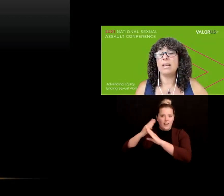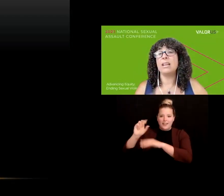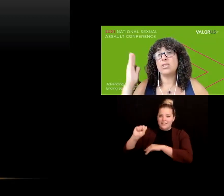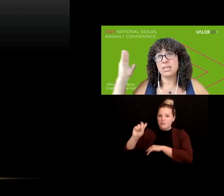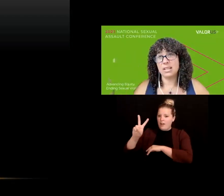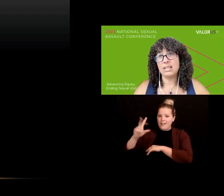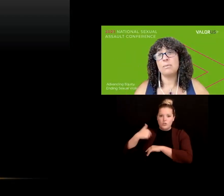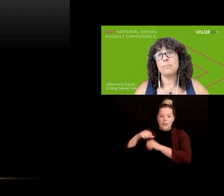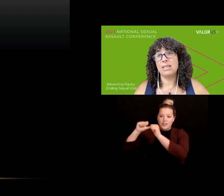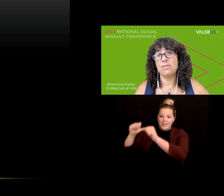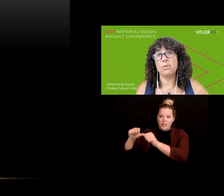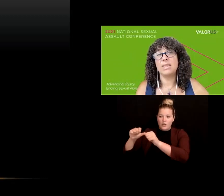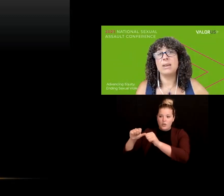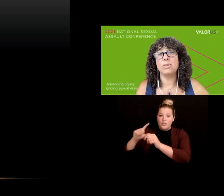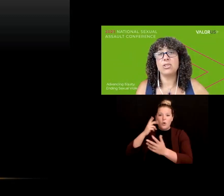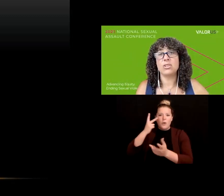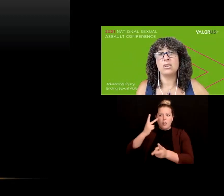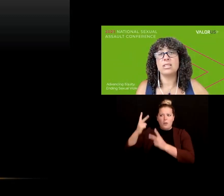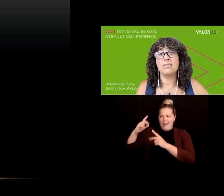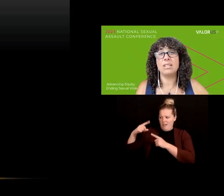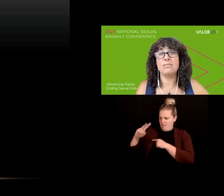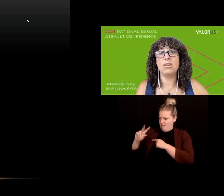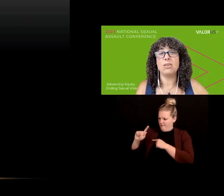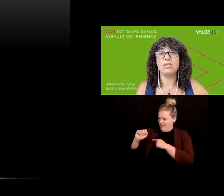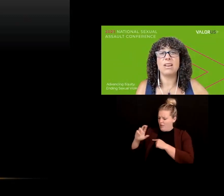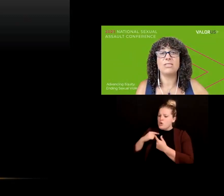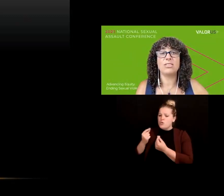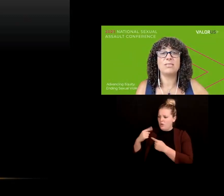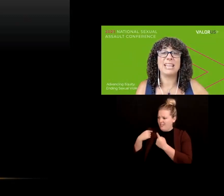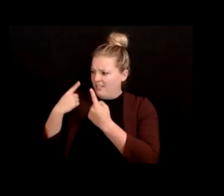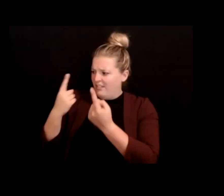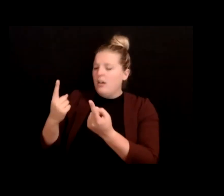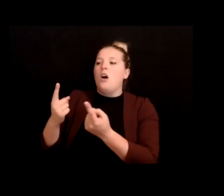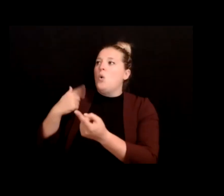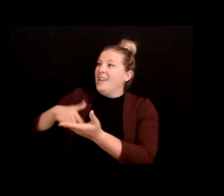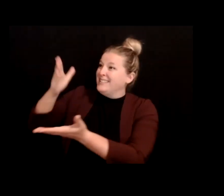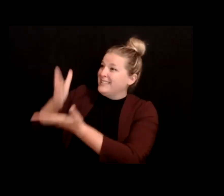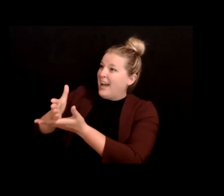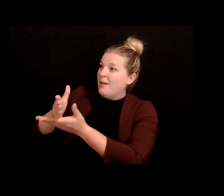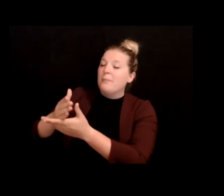stopping and choosing a different path forward that will ensure safety for all survivors. Thank you.